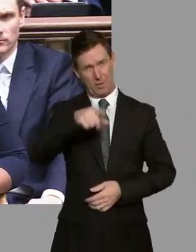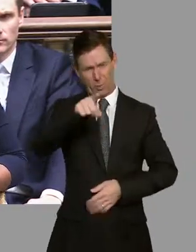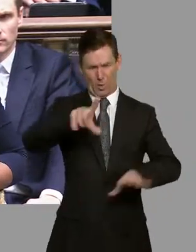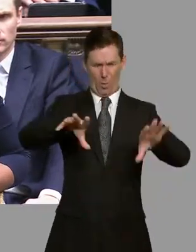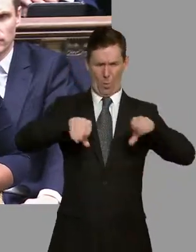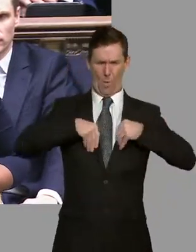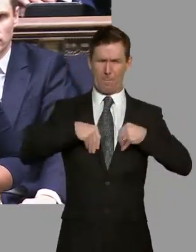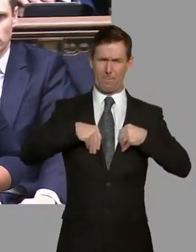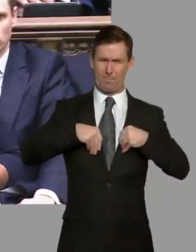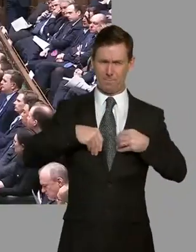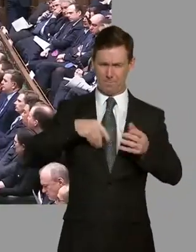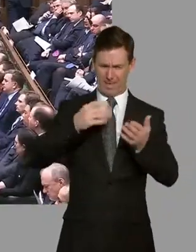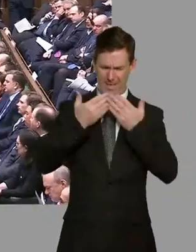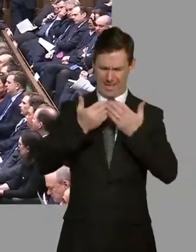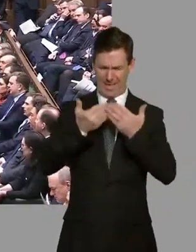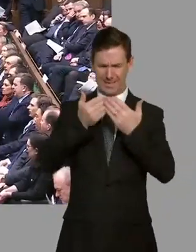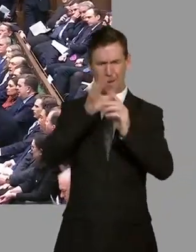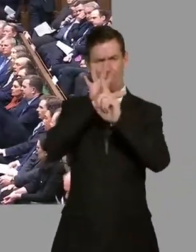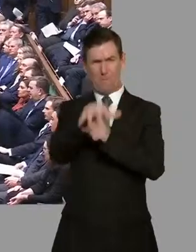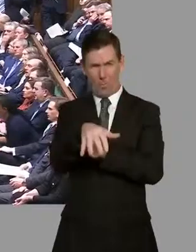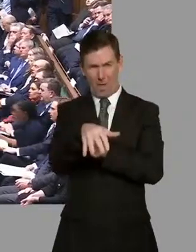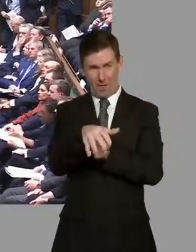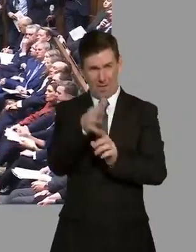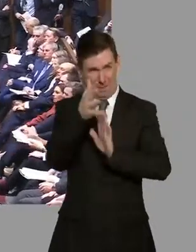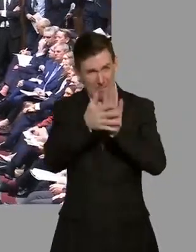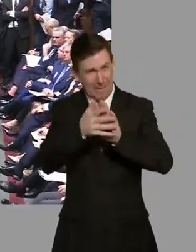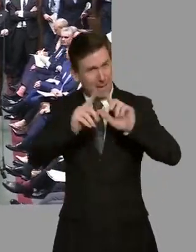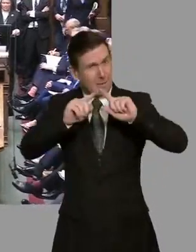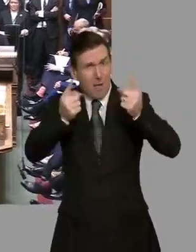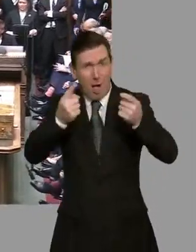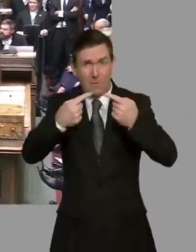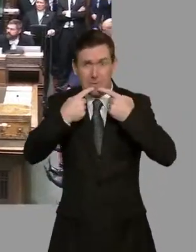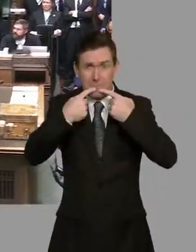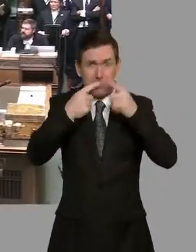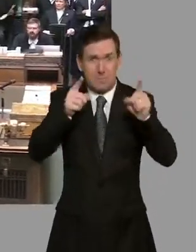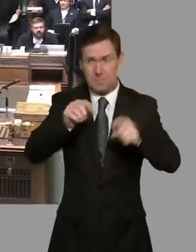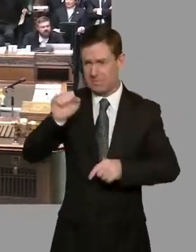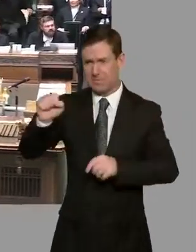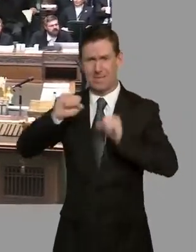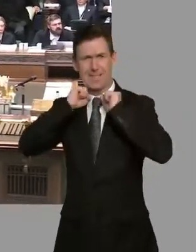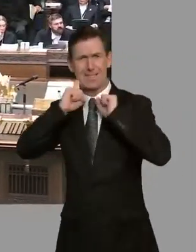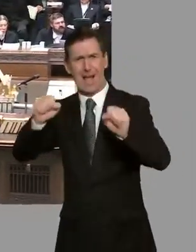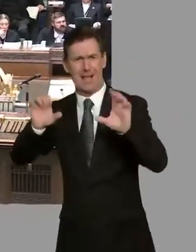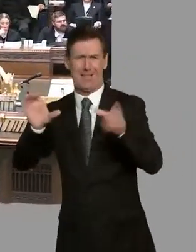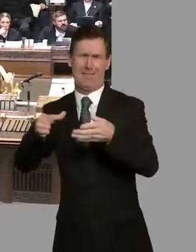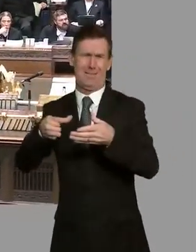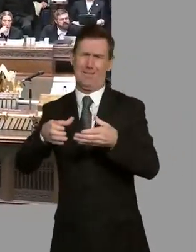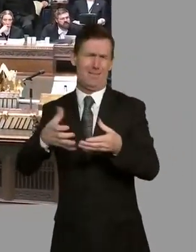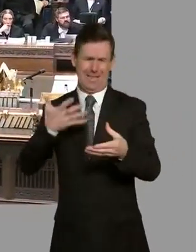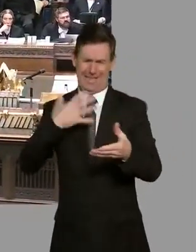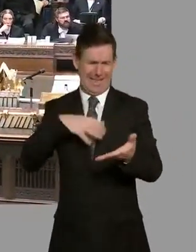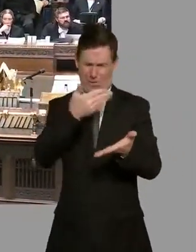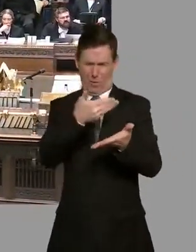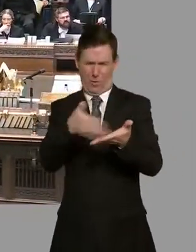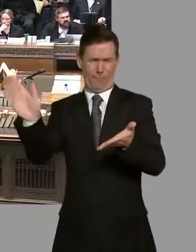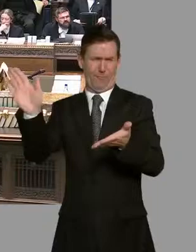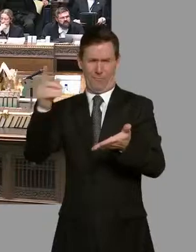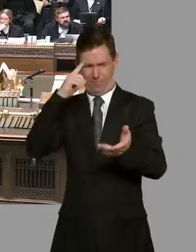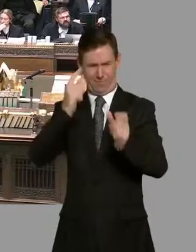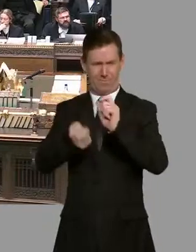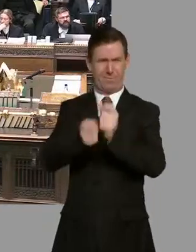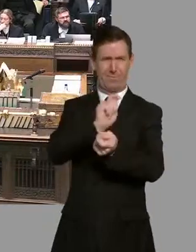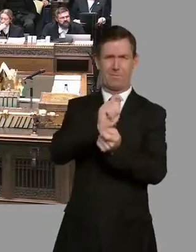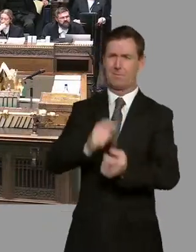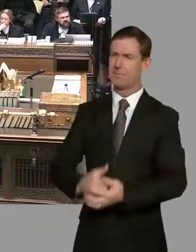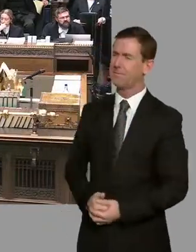out introducing it in government? Prime Minister. Mr. Speaker, I will call out any aspect